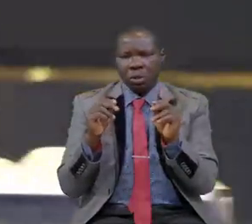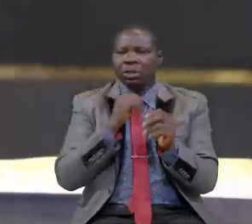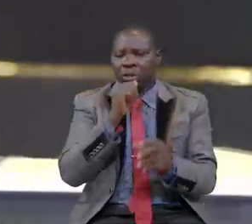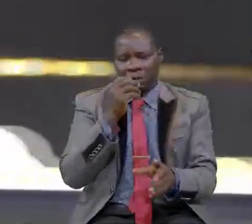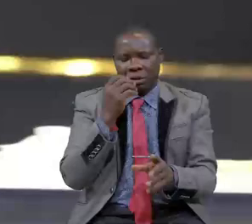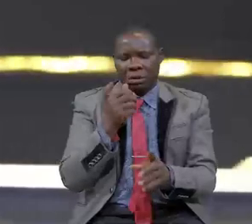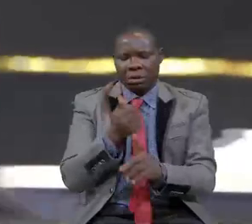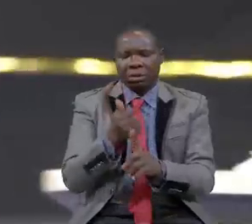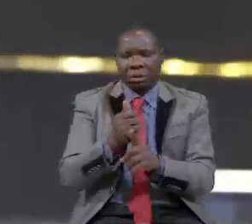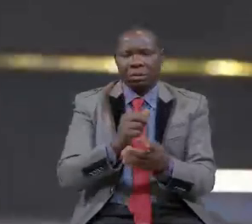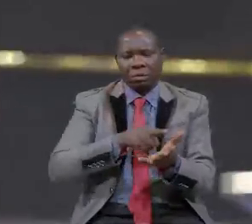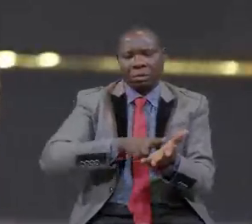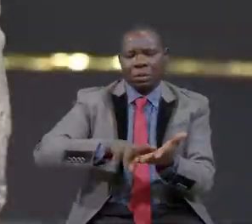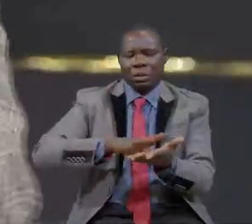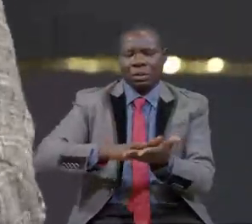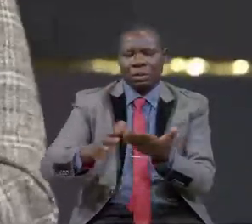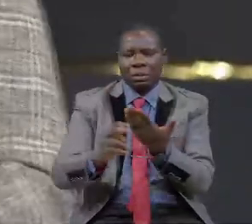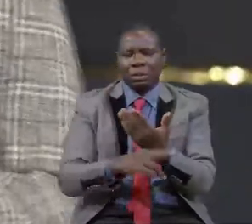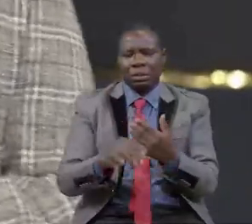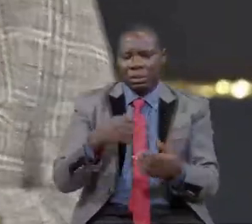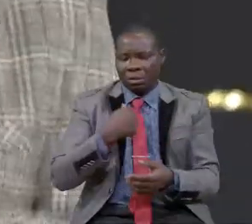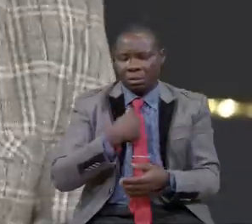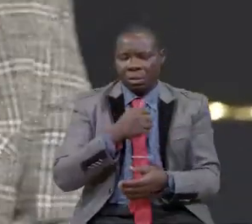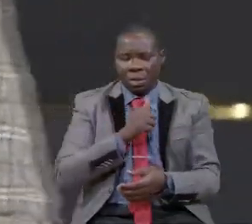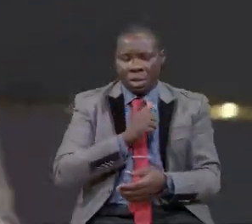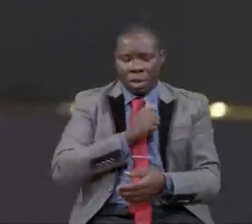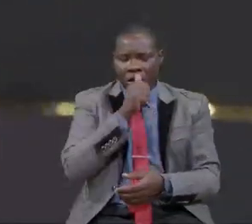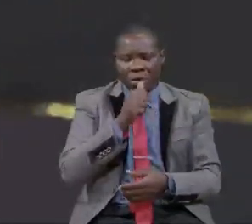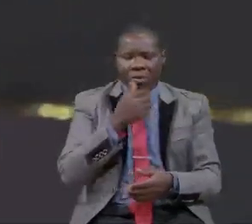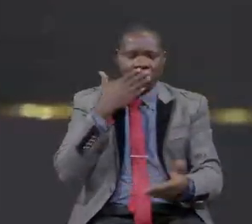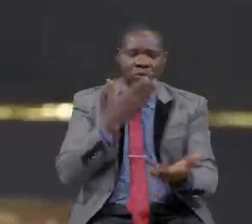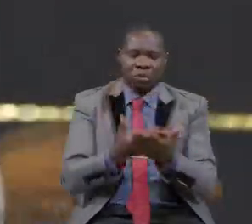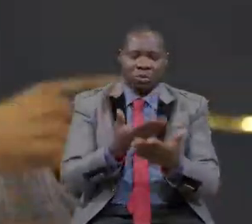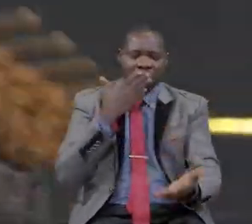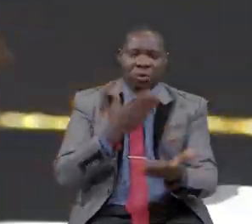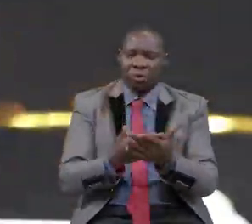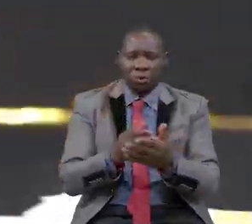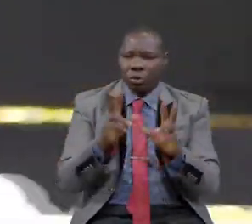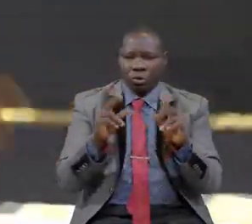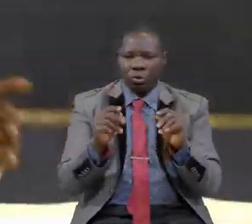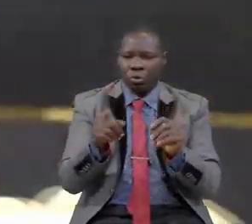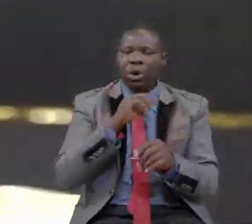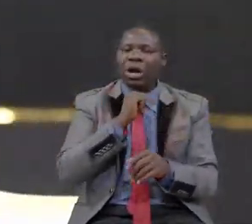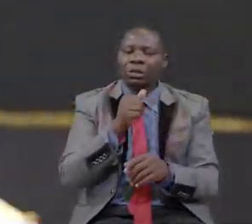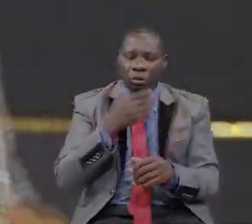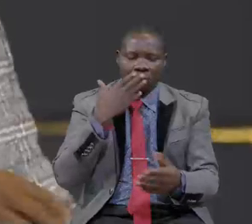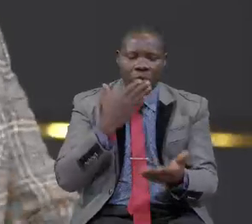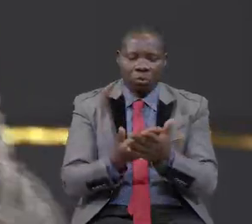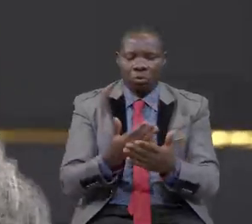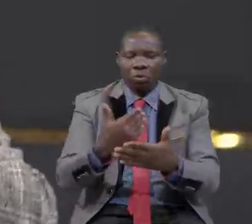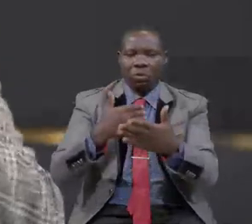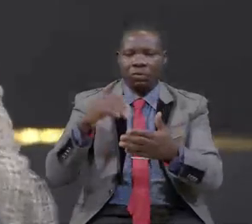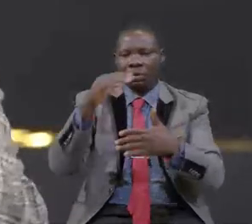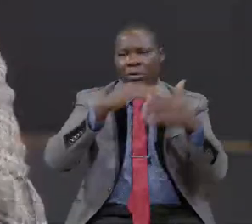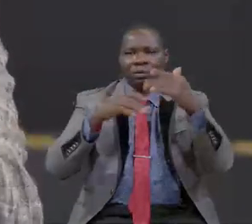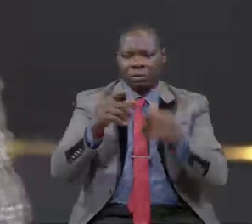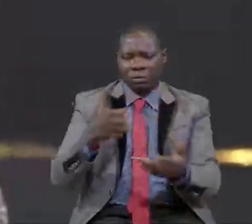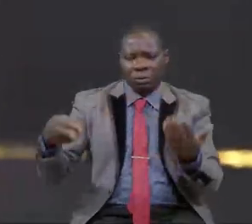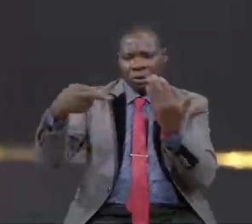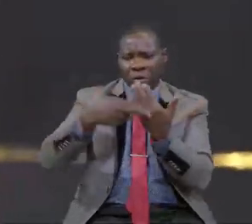self-righteousness. I'm good, I'm good, I'm good. No, you are not good in the sight of heaven. You return to the Almighty. If